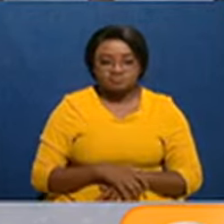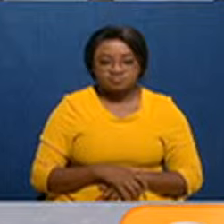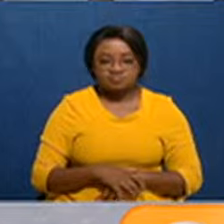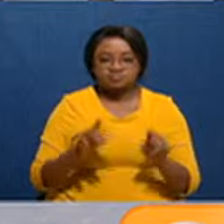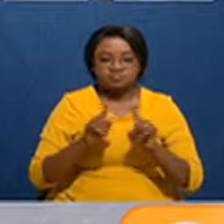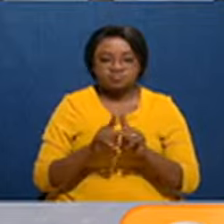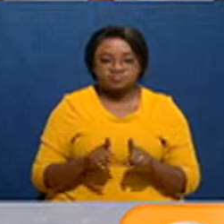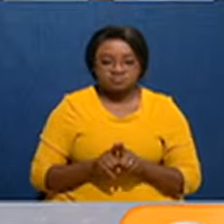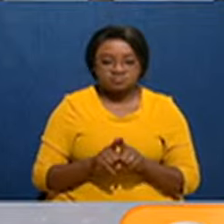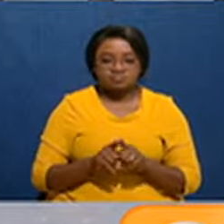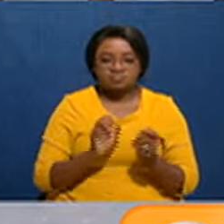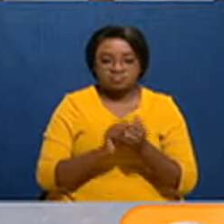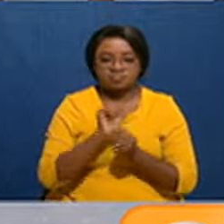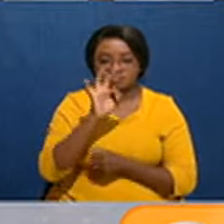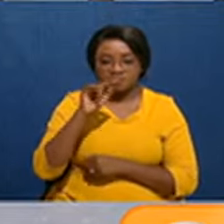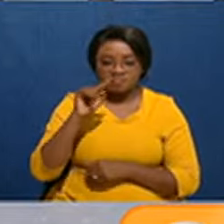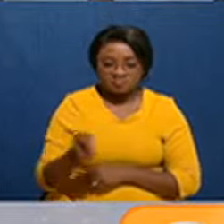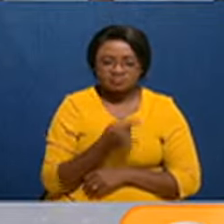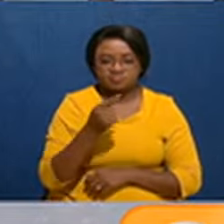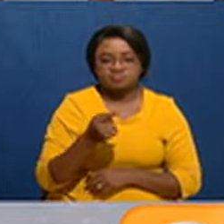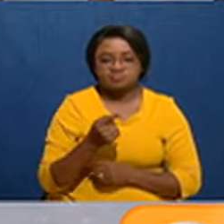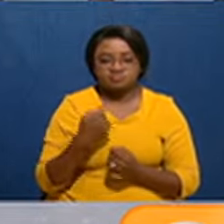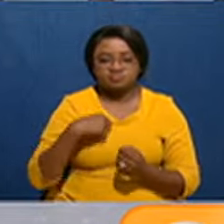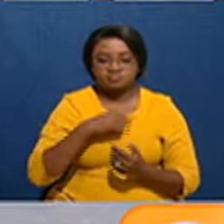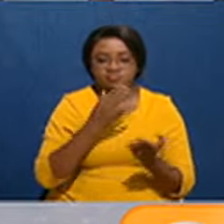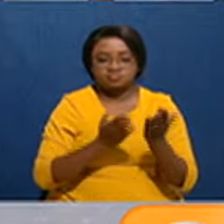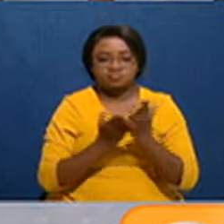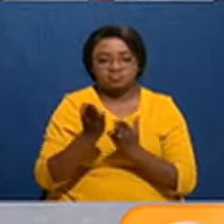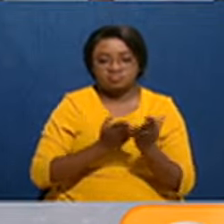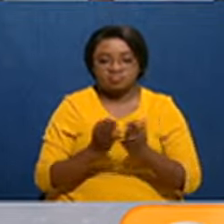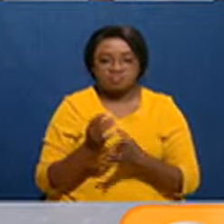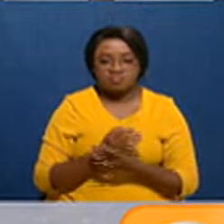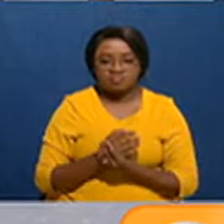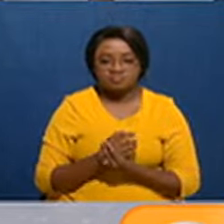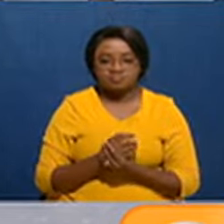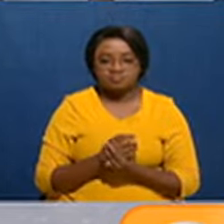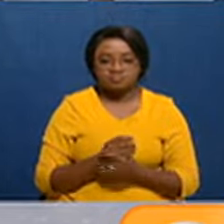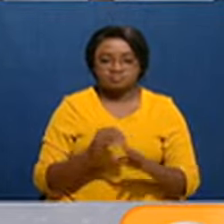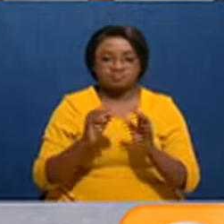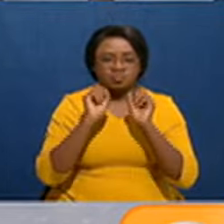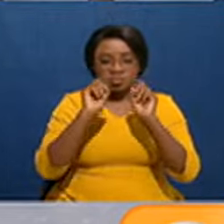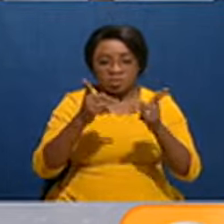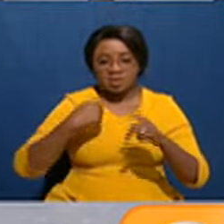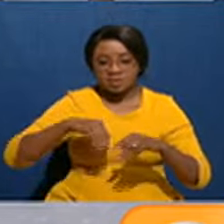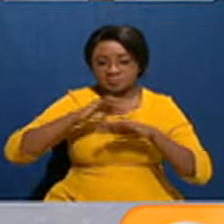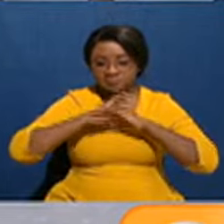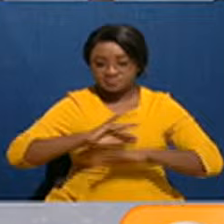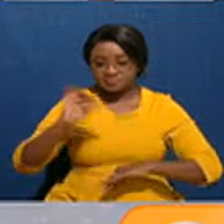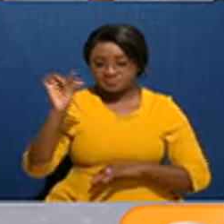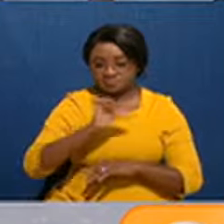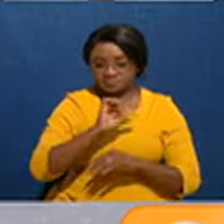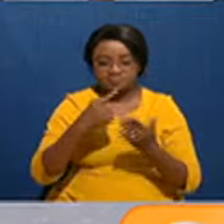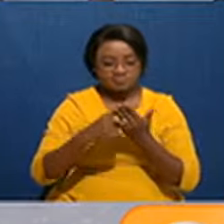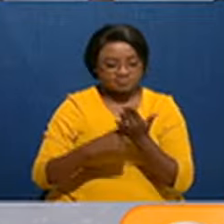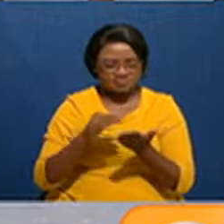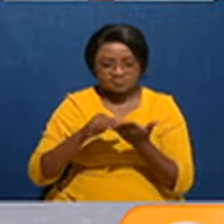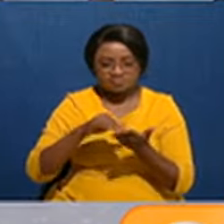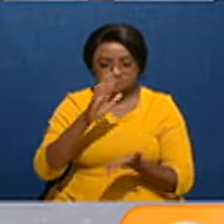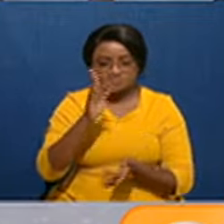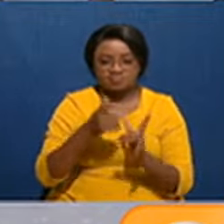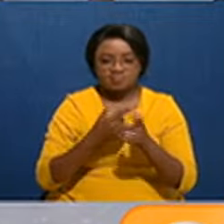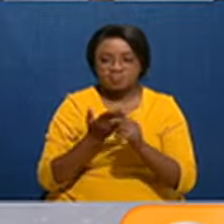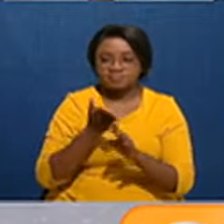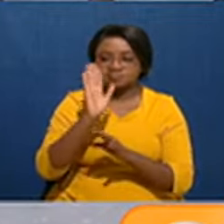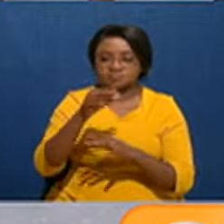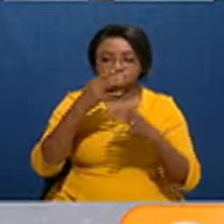engineer serving 13,000, which is quite low in our regard. Sure. Eric, I want to take a break, come back, talk some more, and also go back to Studio